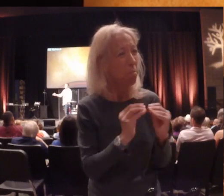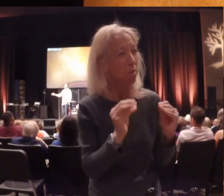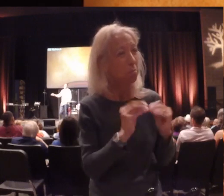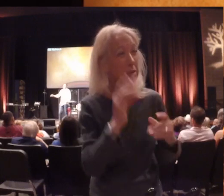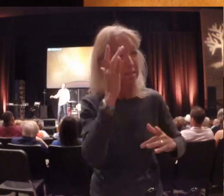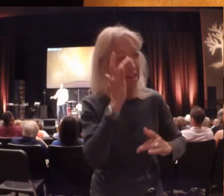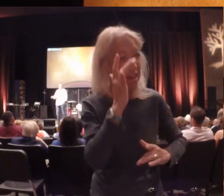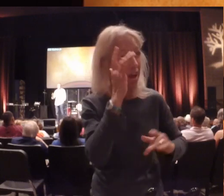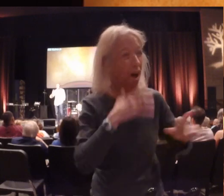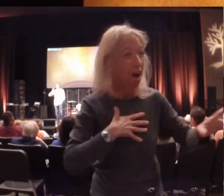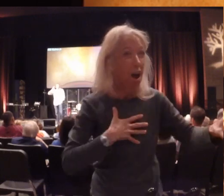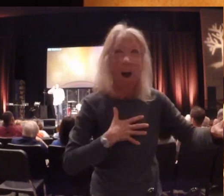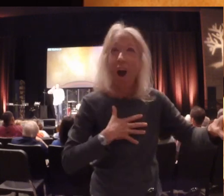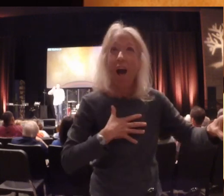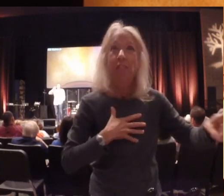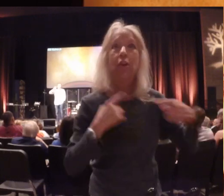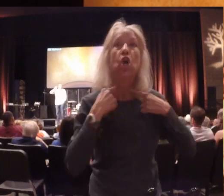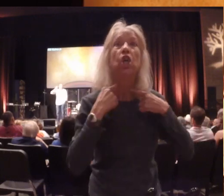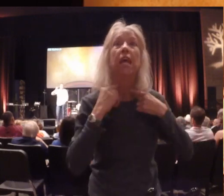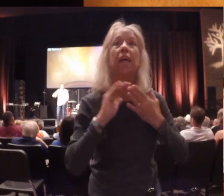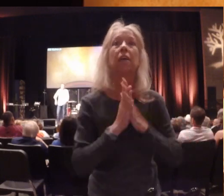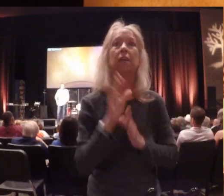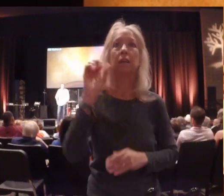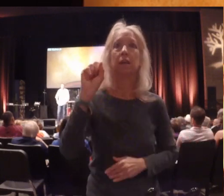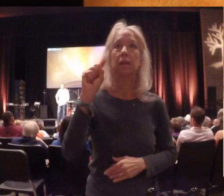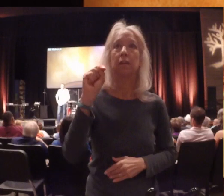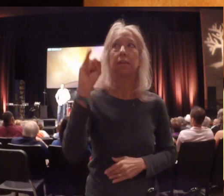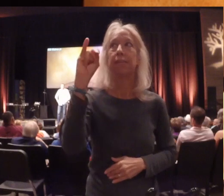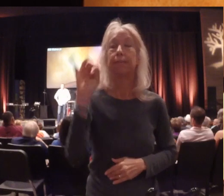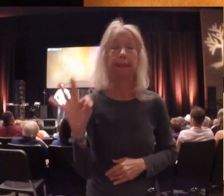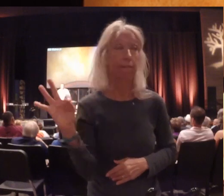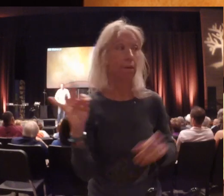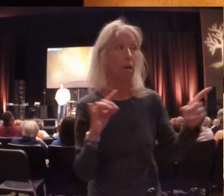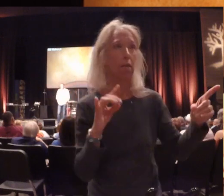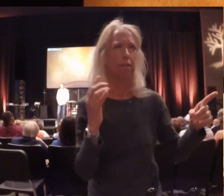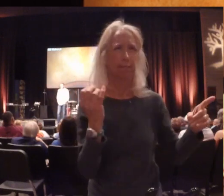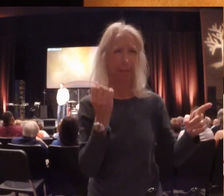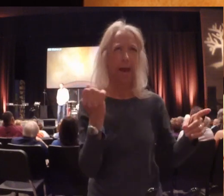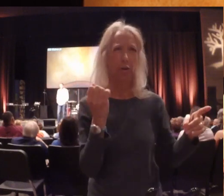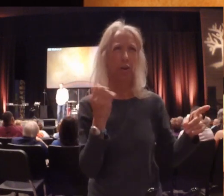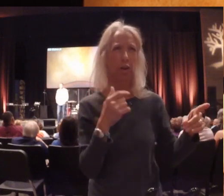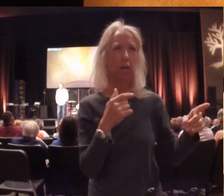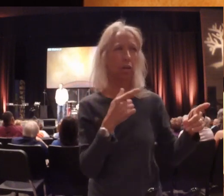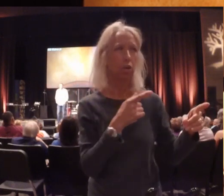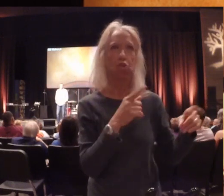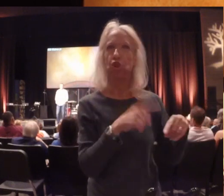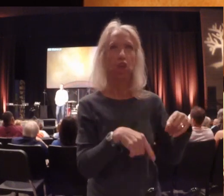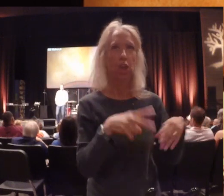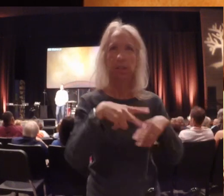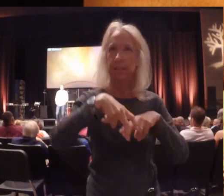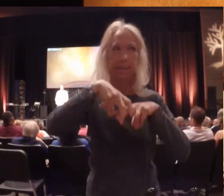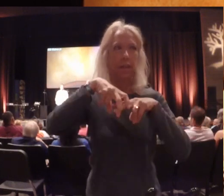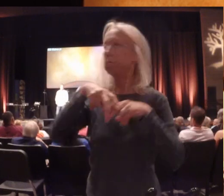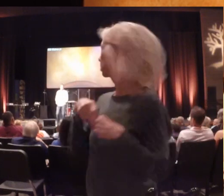and worse and worse. And then all of a sudden, her neck got stiff about sometime on Saturday. And